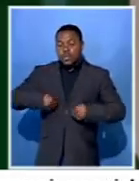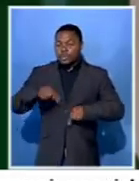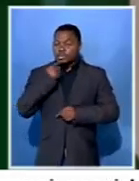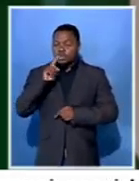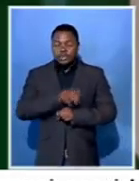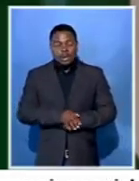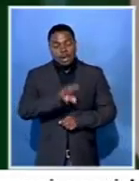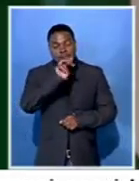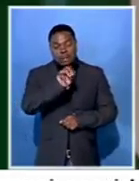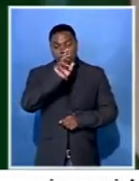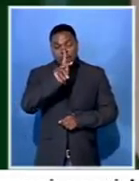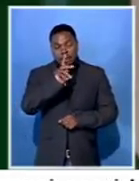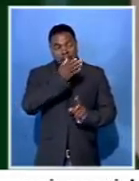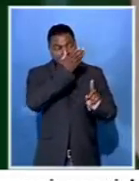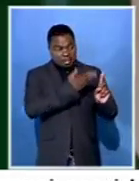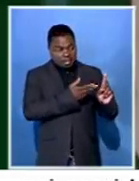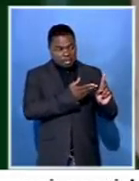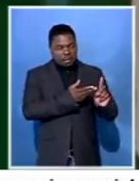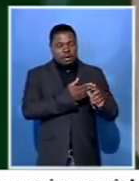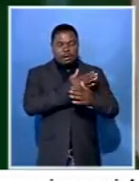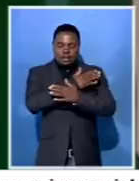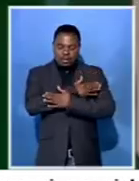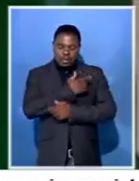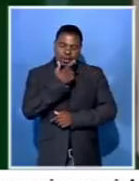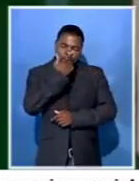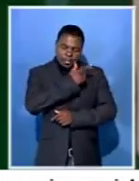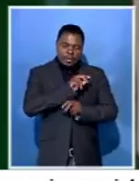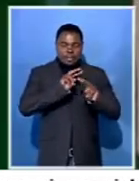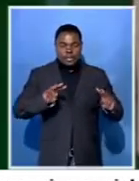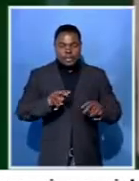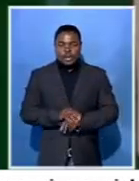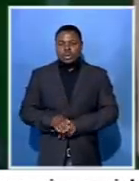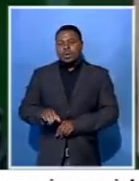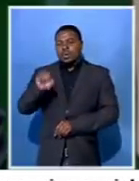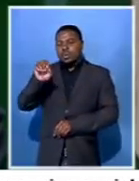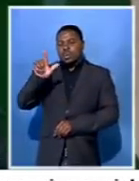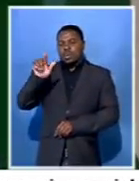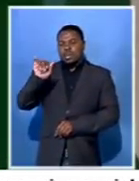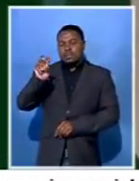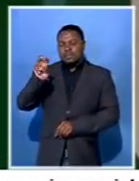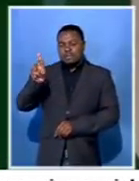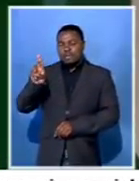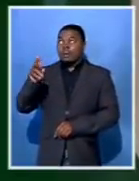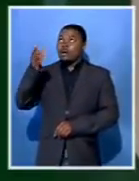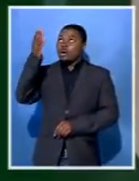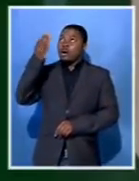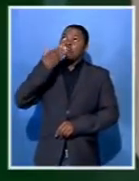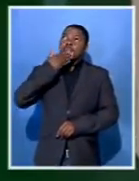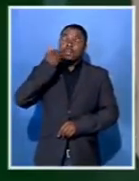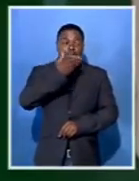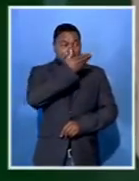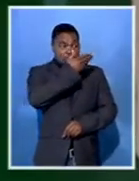ngoxolo mkhonto wesizwe. Oliver Tambo, sicela ubambe isandla